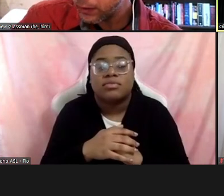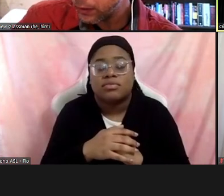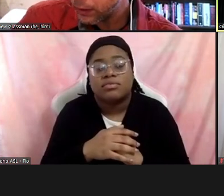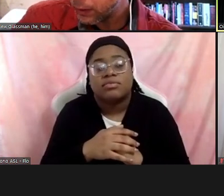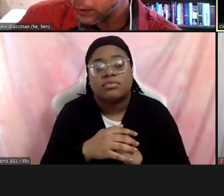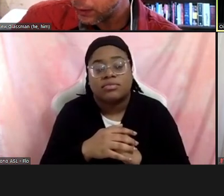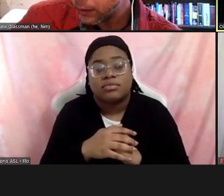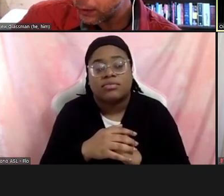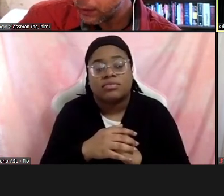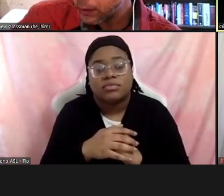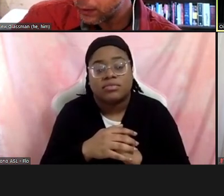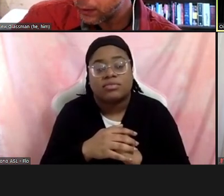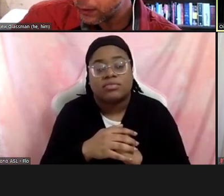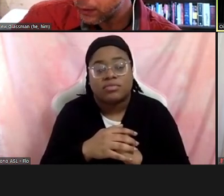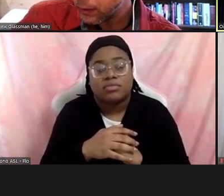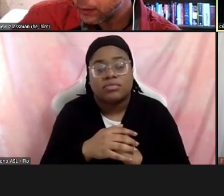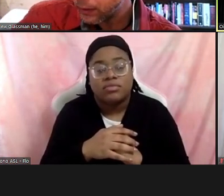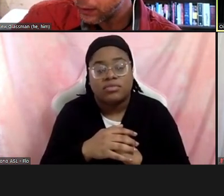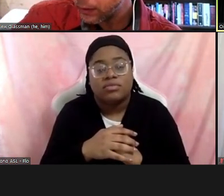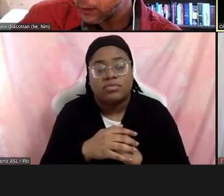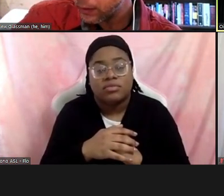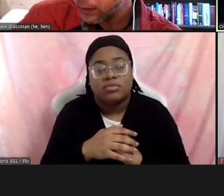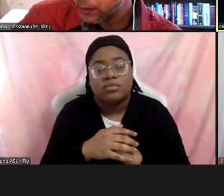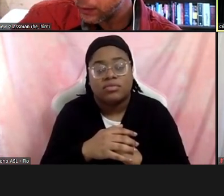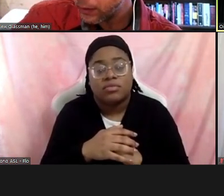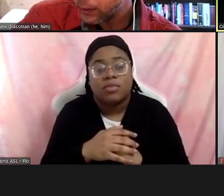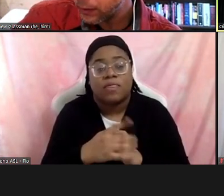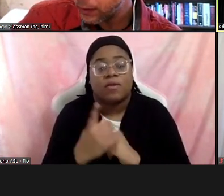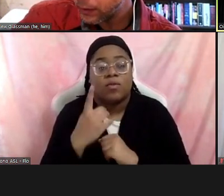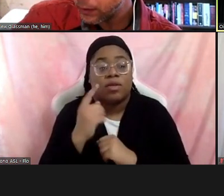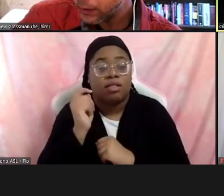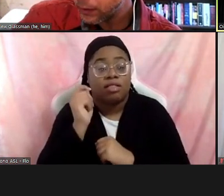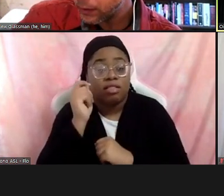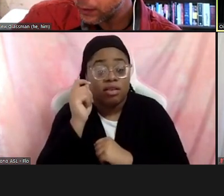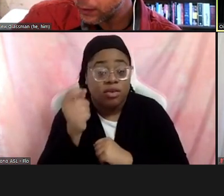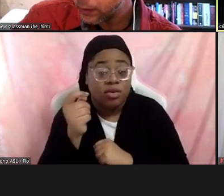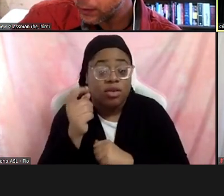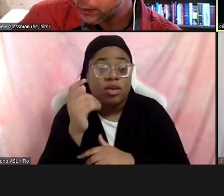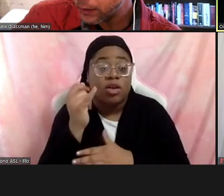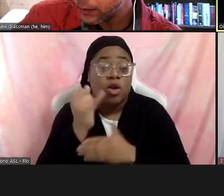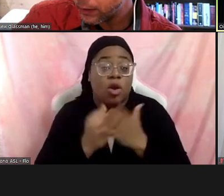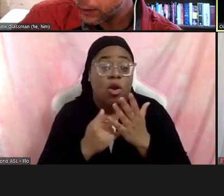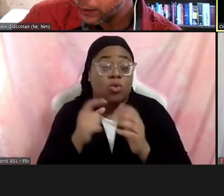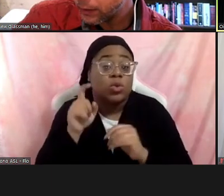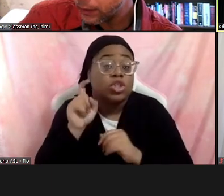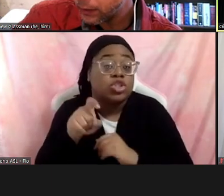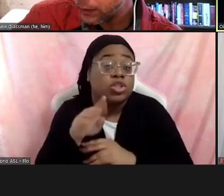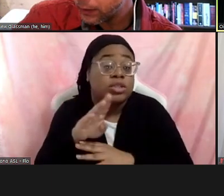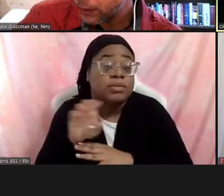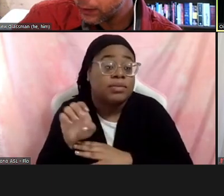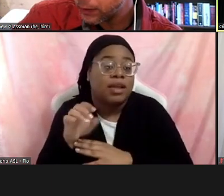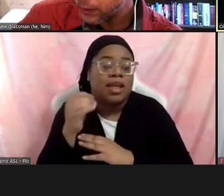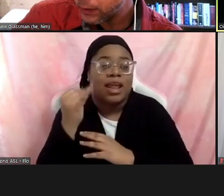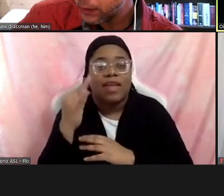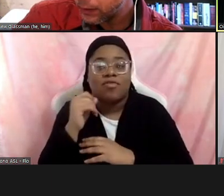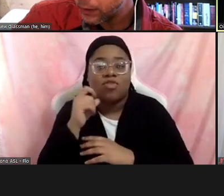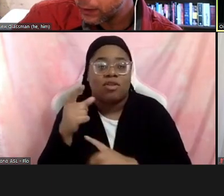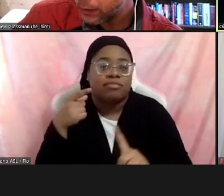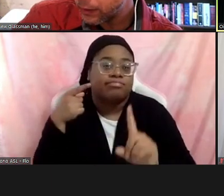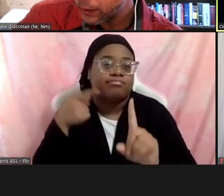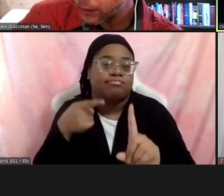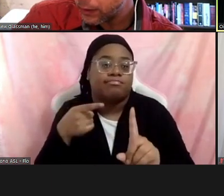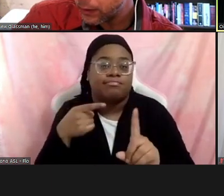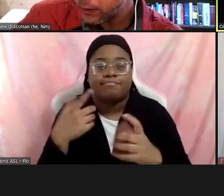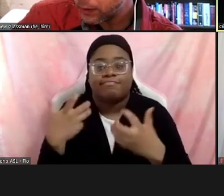and there is one Basque theory or what art should be, and when you don't fit in that